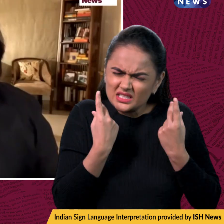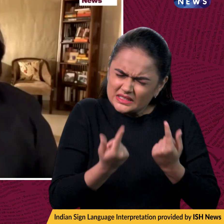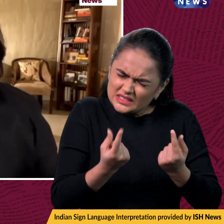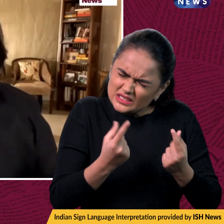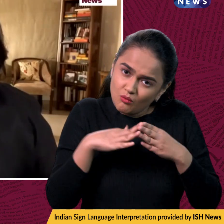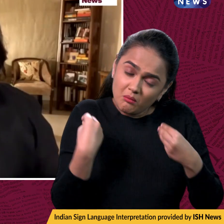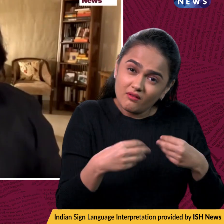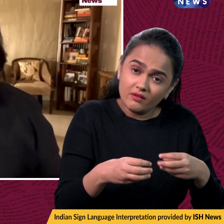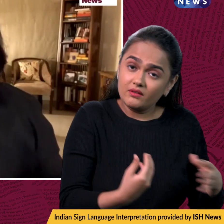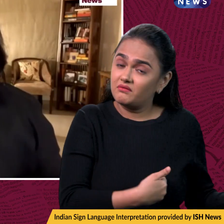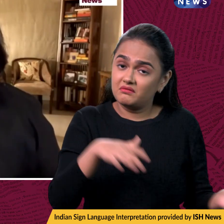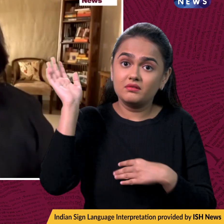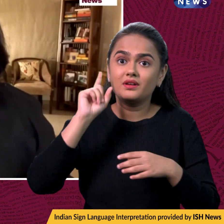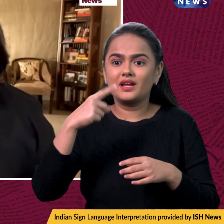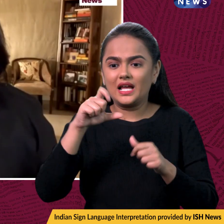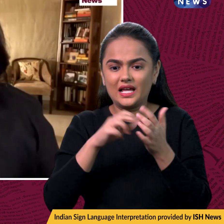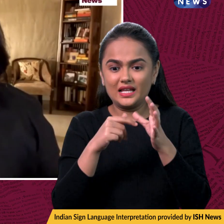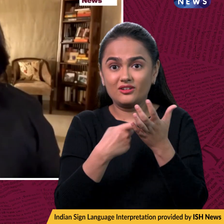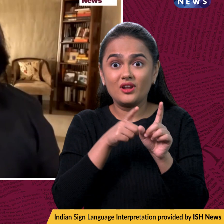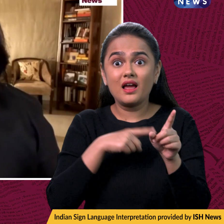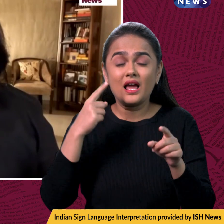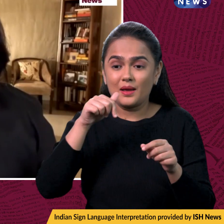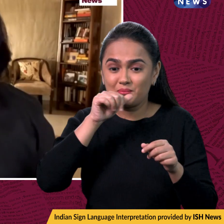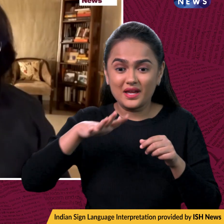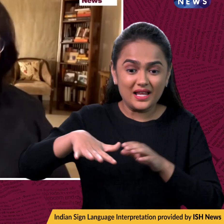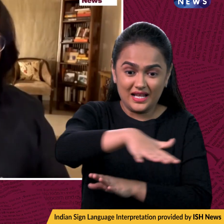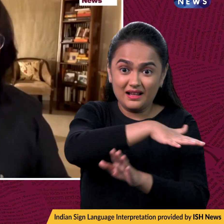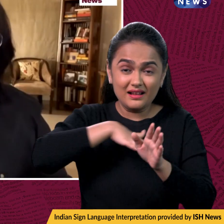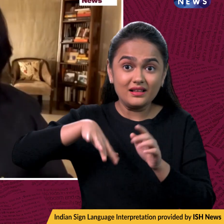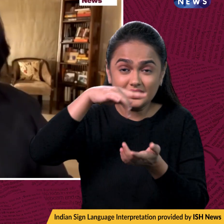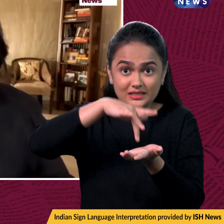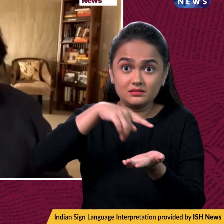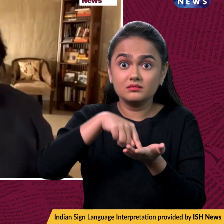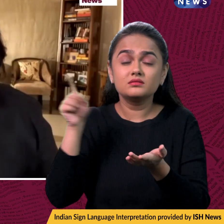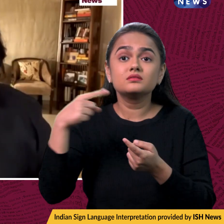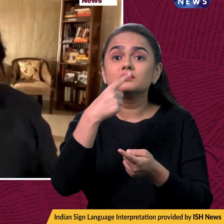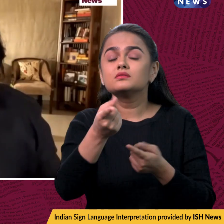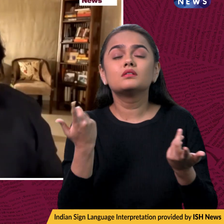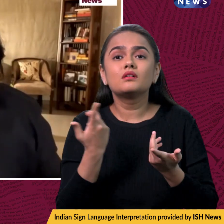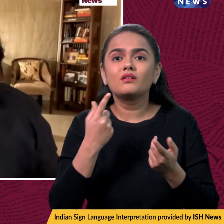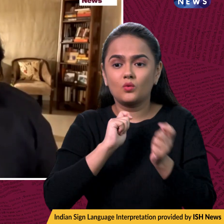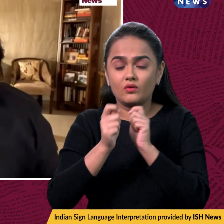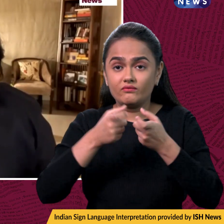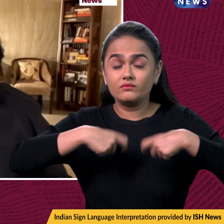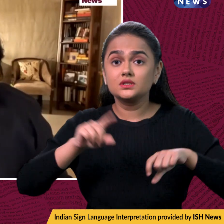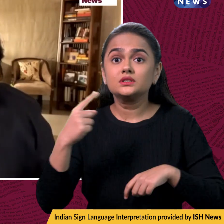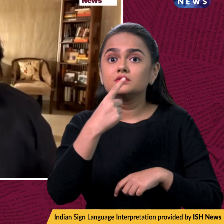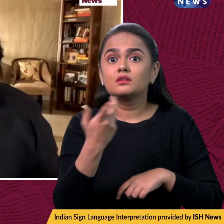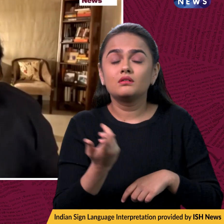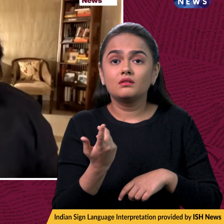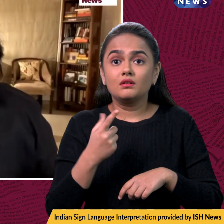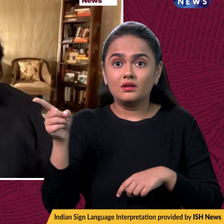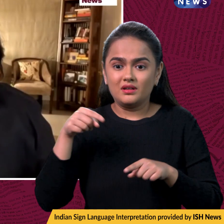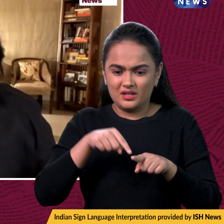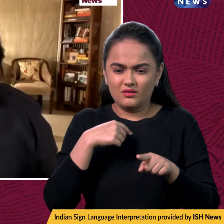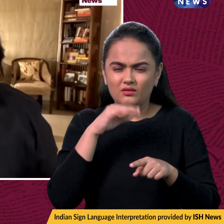leave their homes. The Canary Islands Regional Security Chief, Julio Perez, has said in a press conference, "What I want to say today